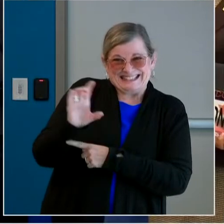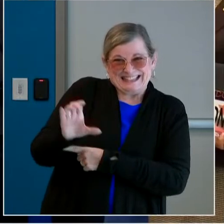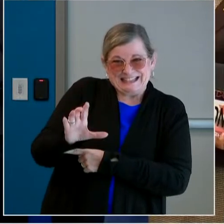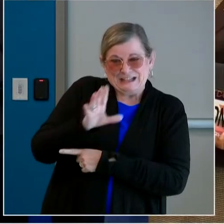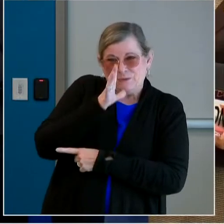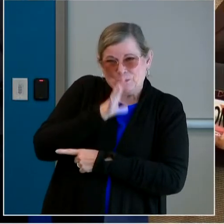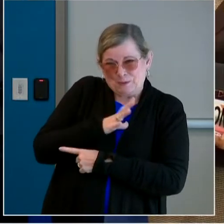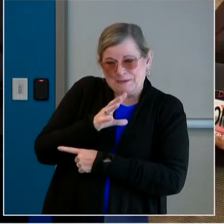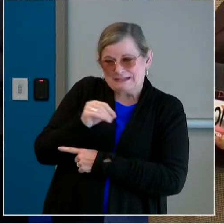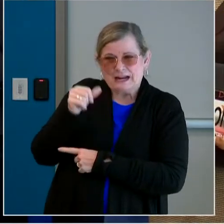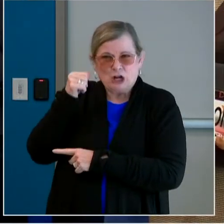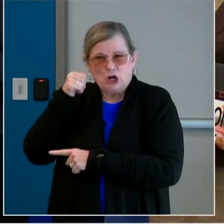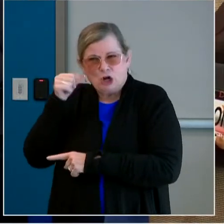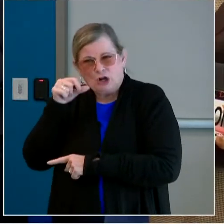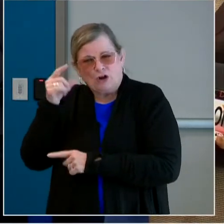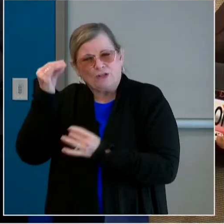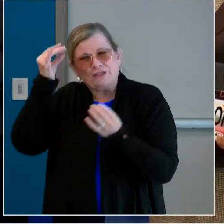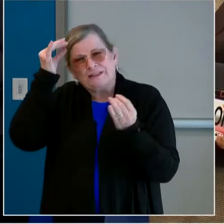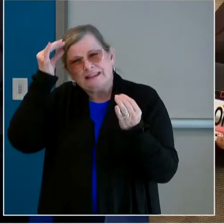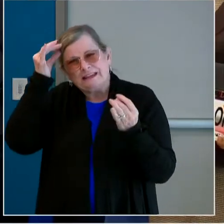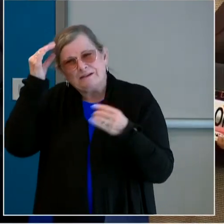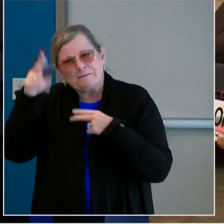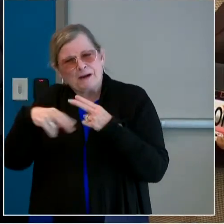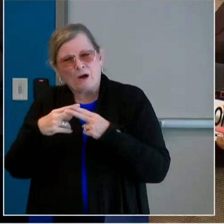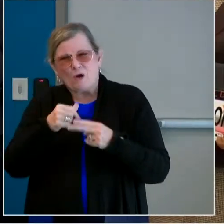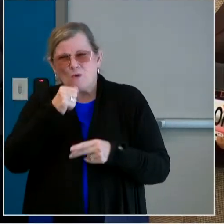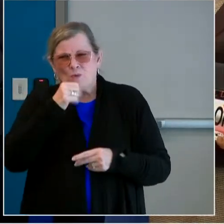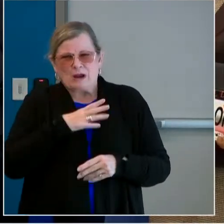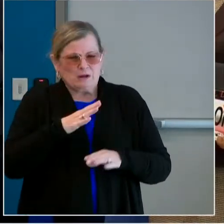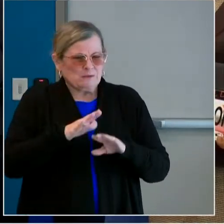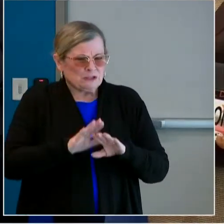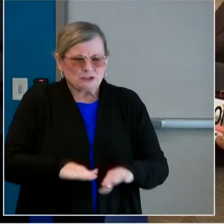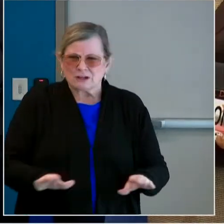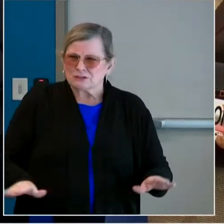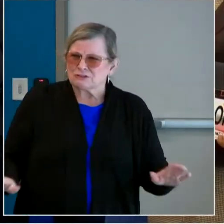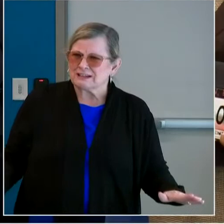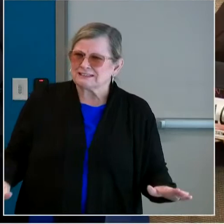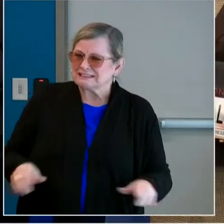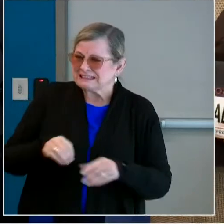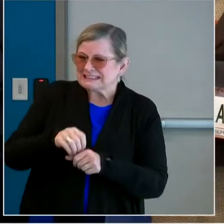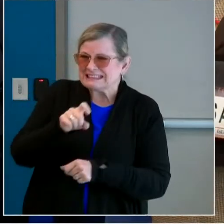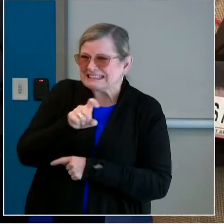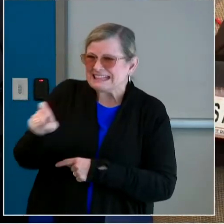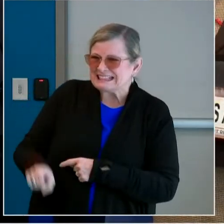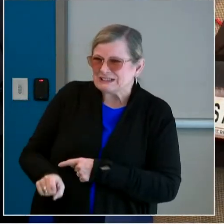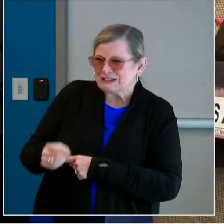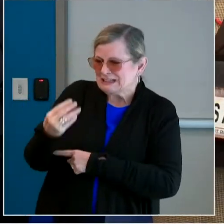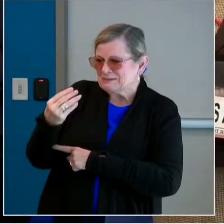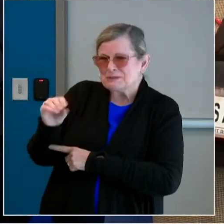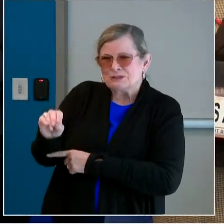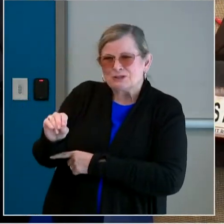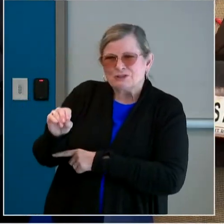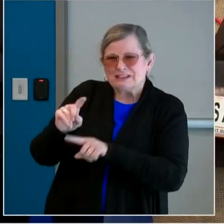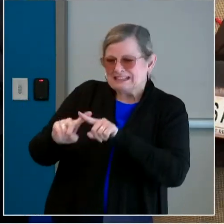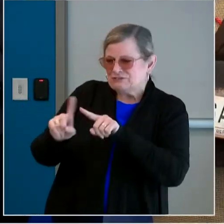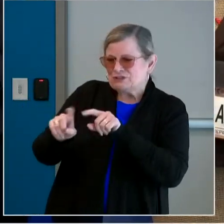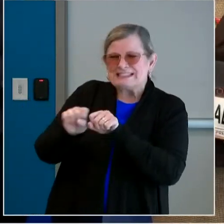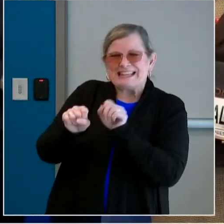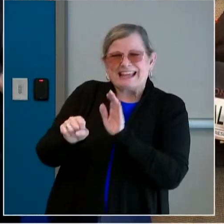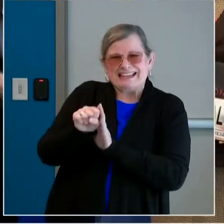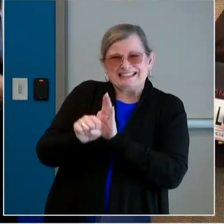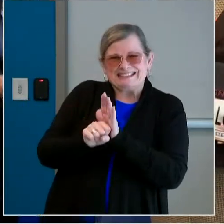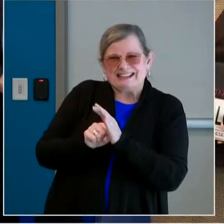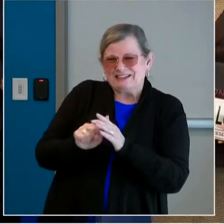thinking about the woman and child in Texas and Missouri and in states across this country who, even if we